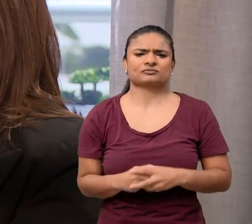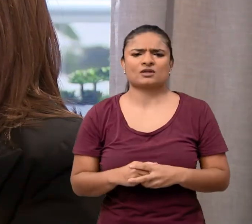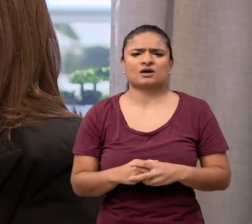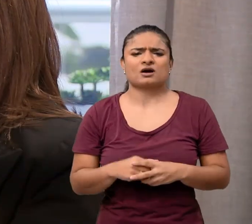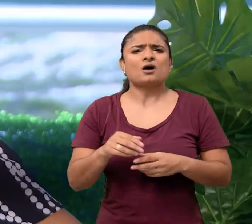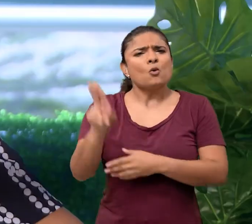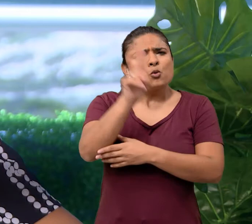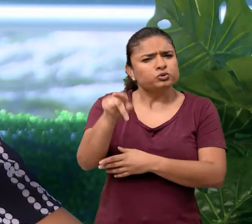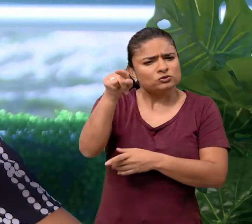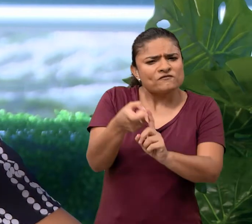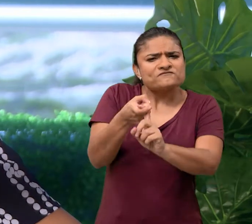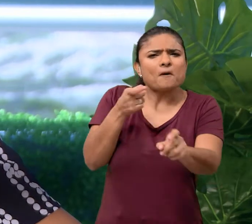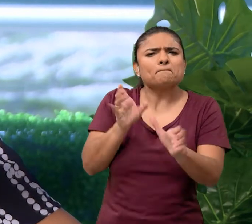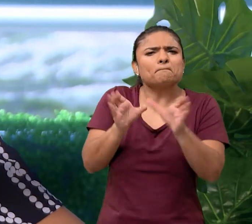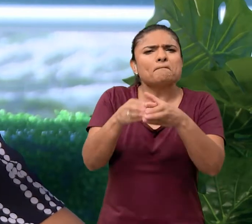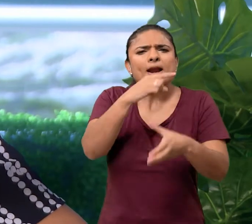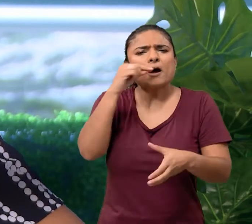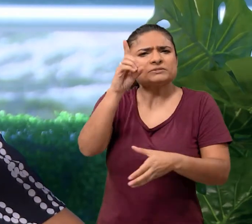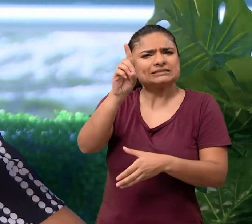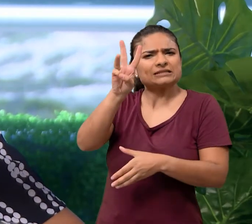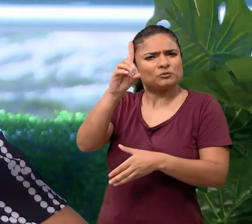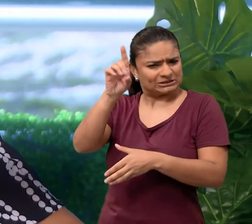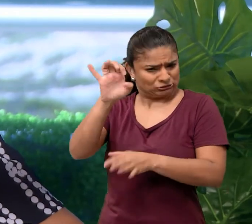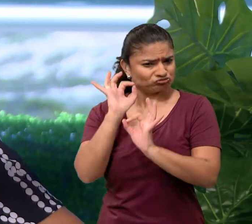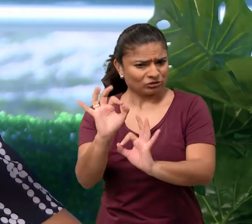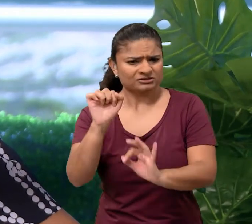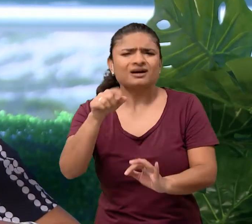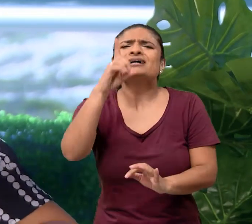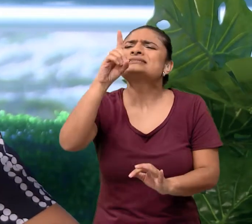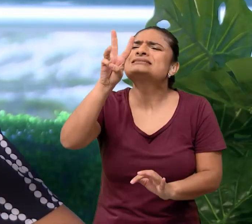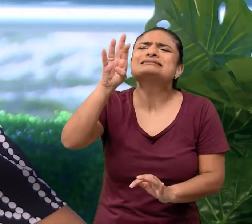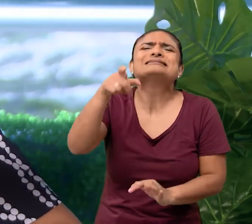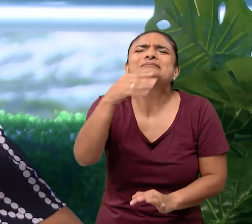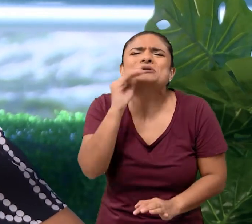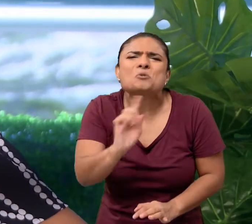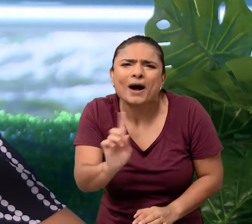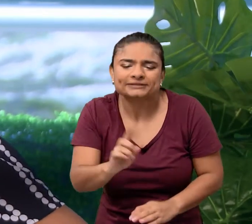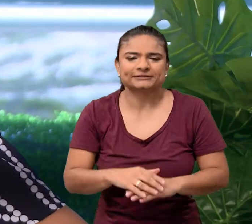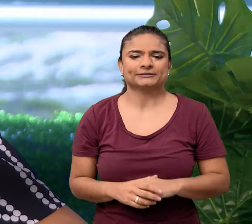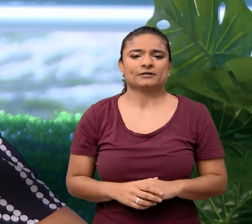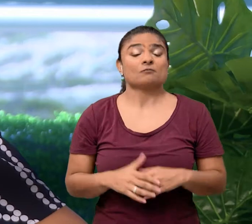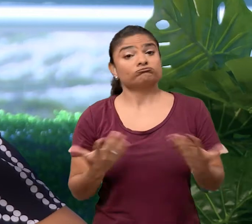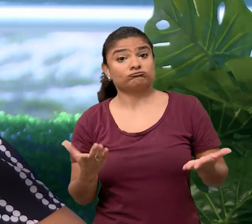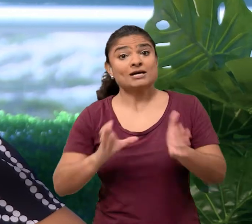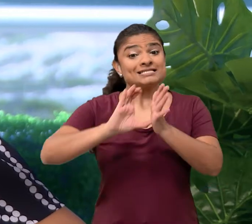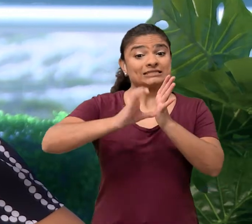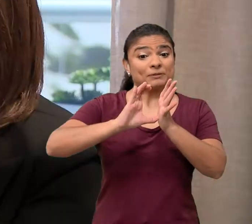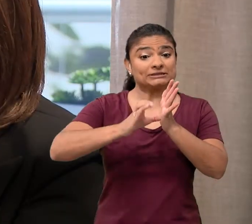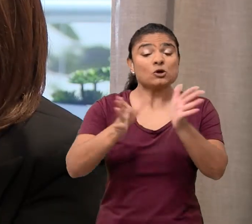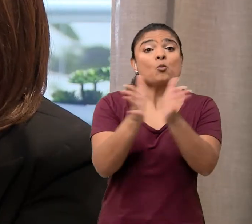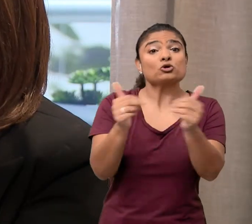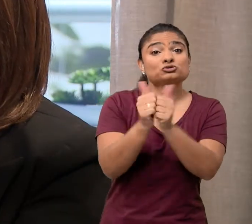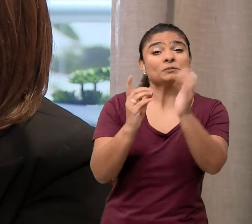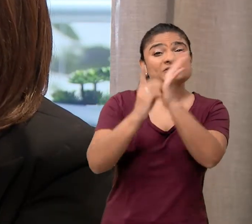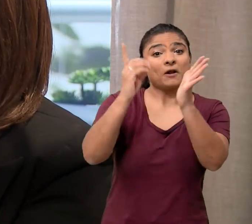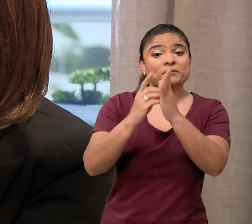today. Undere, you are from the organization DWDE. Can you explain to us what that means? So, Disability